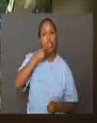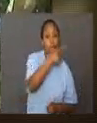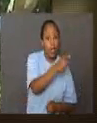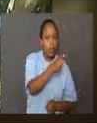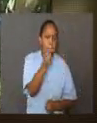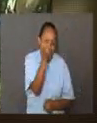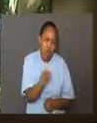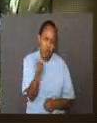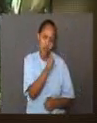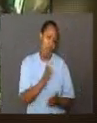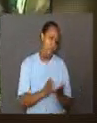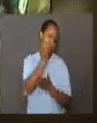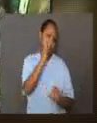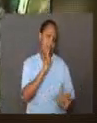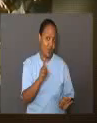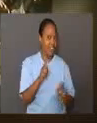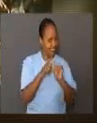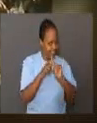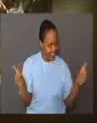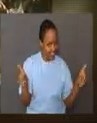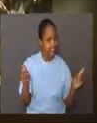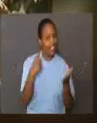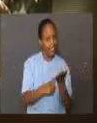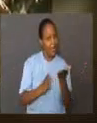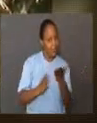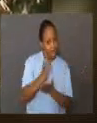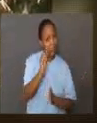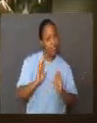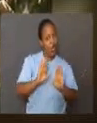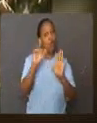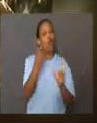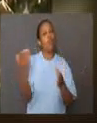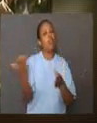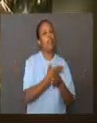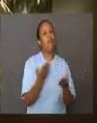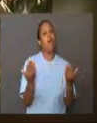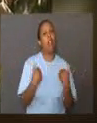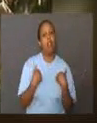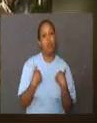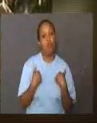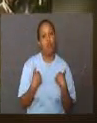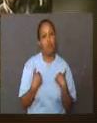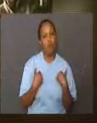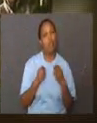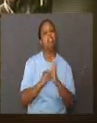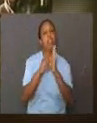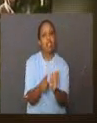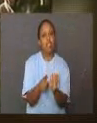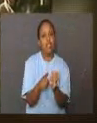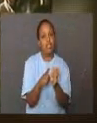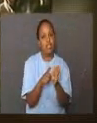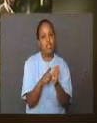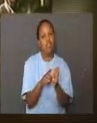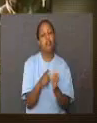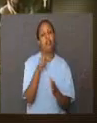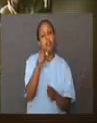it is. However, this right has its limits. For instance, if